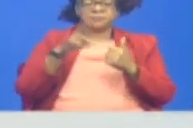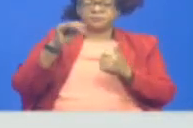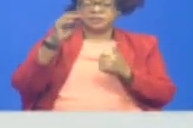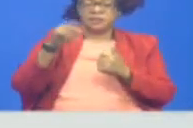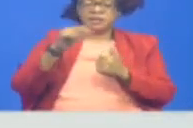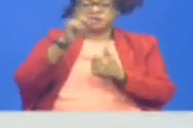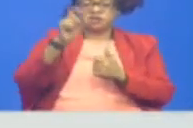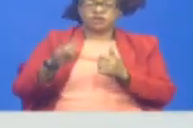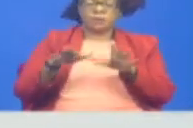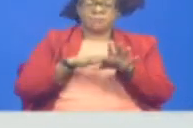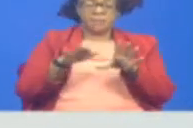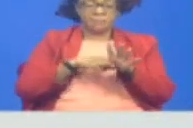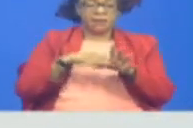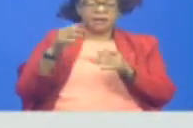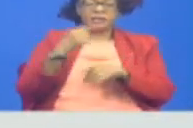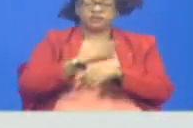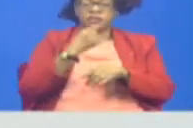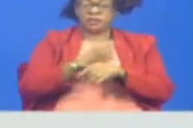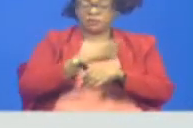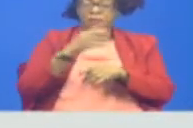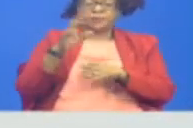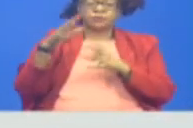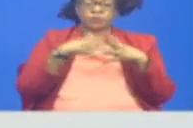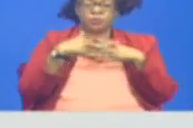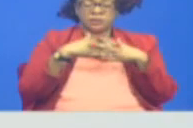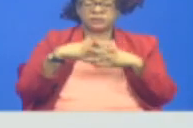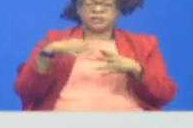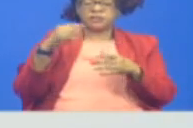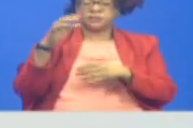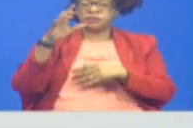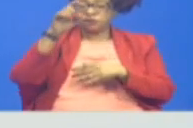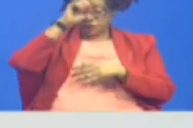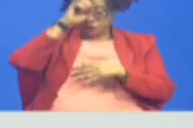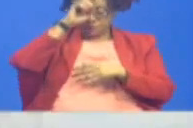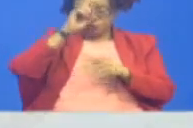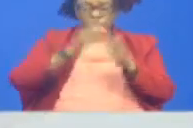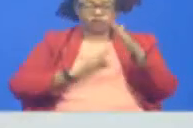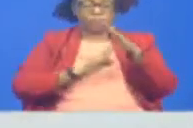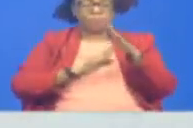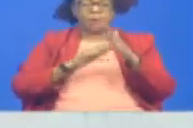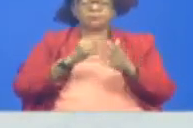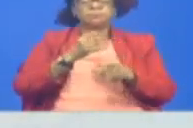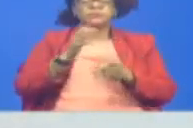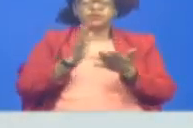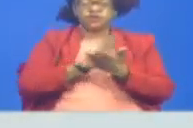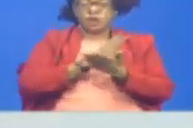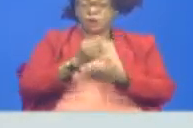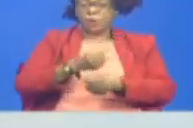countries. Nigeria, the U.S., and Egypt are the three top shareholders of the bank.